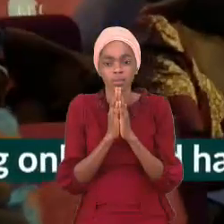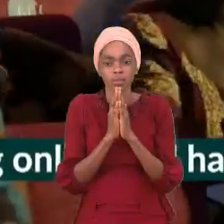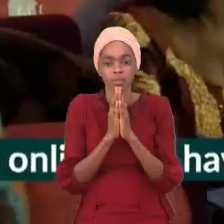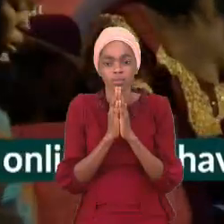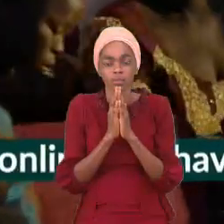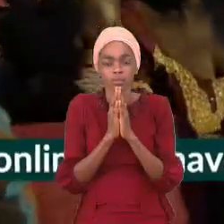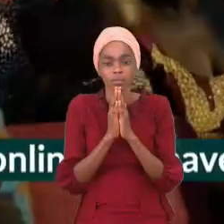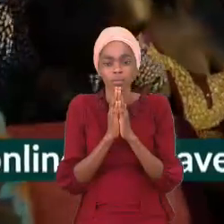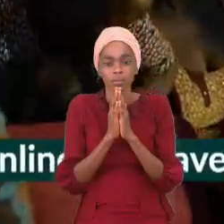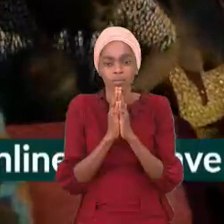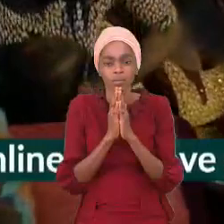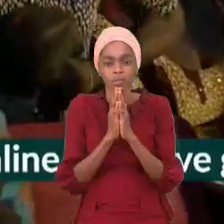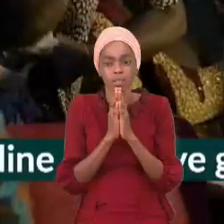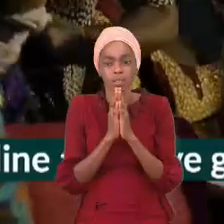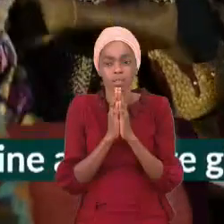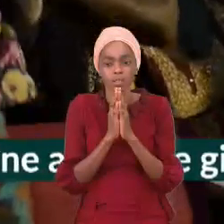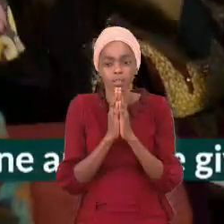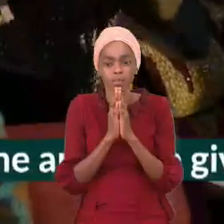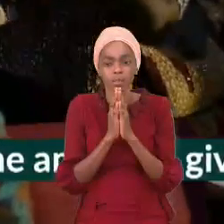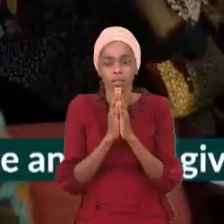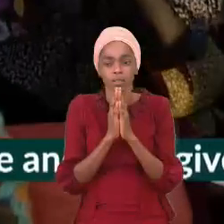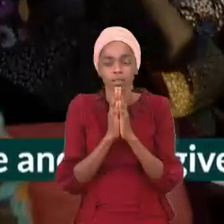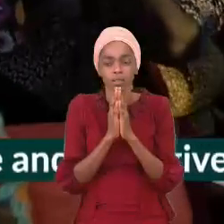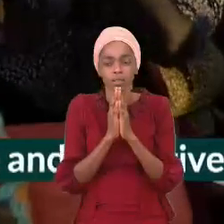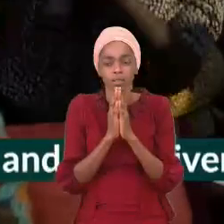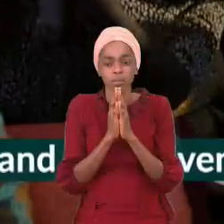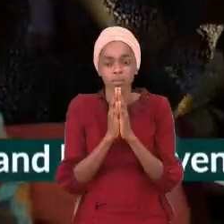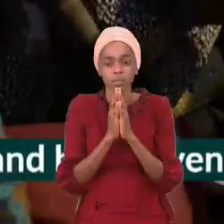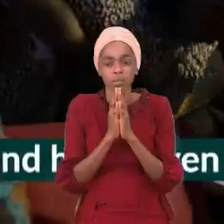by raising the flag, by waving the flag?